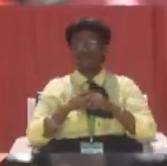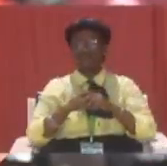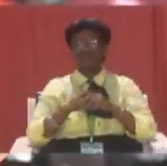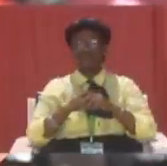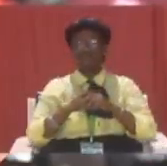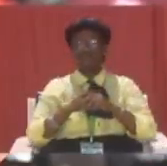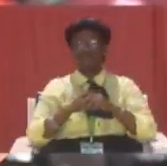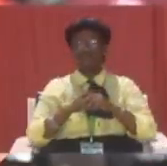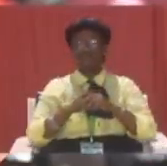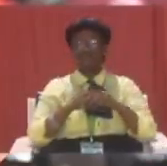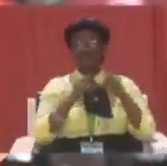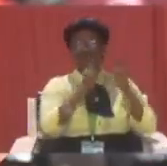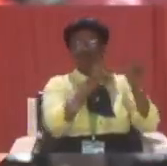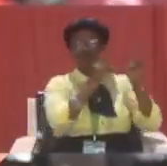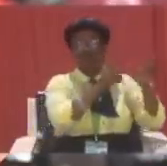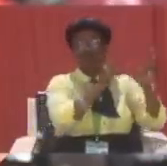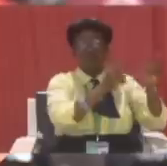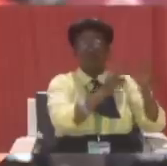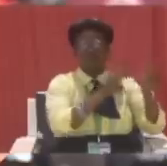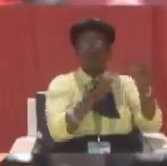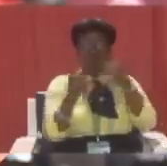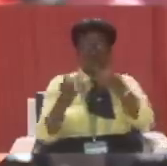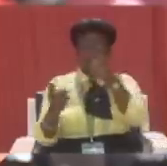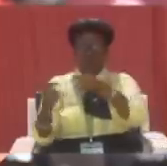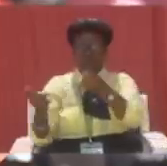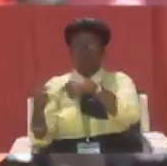Yes, hurry up, hurry up, hurry up.